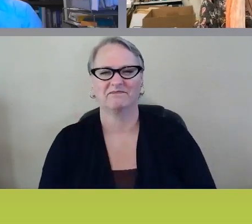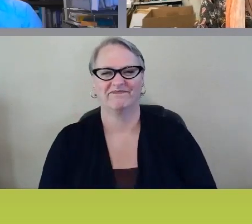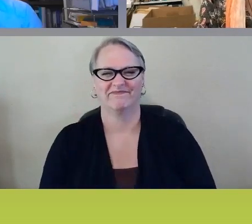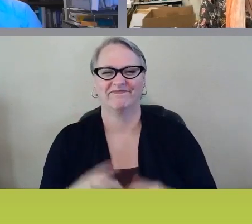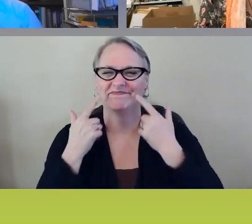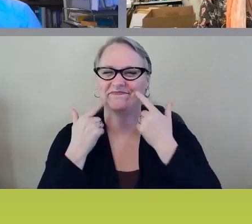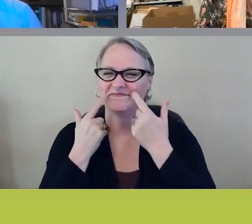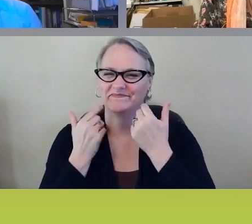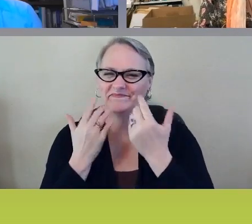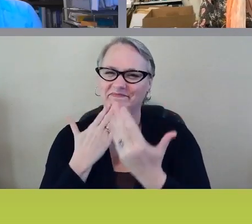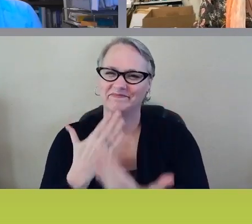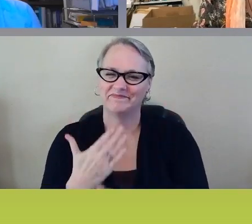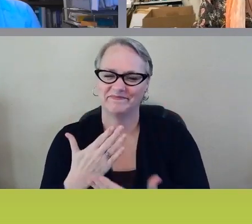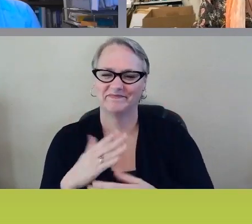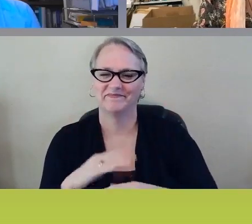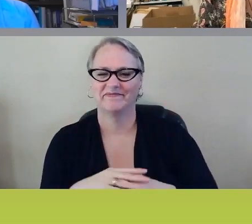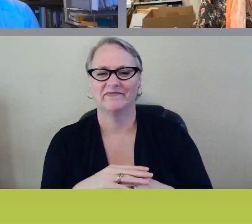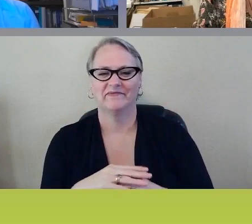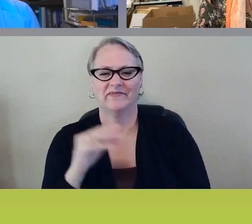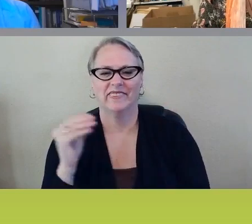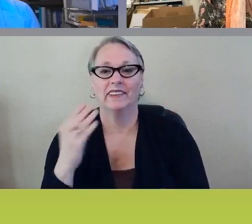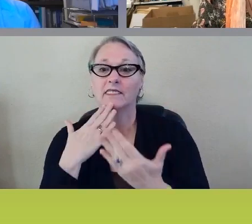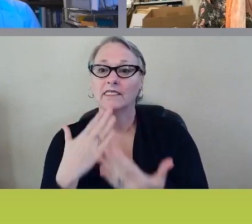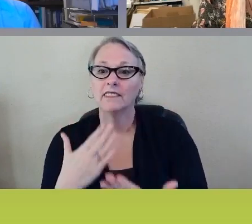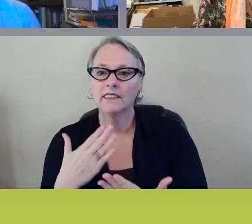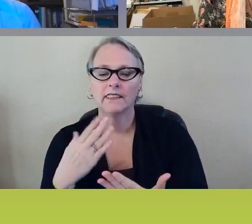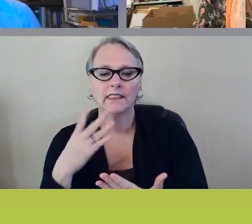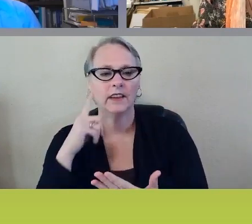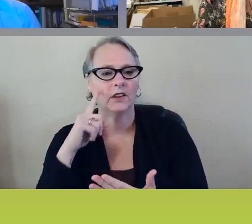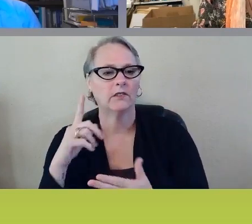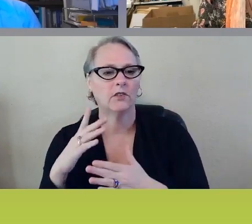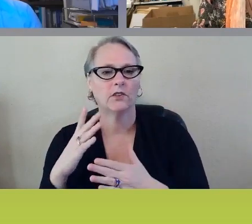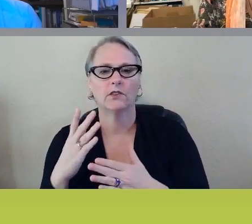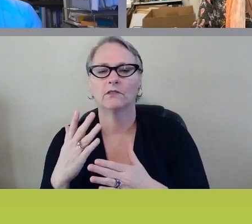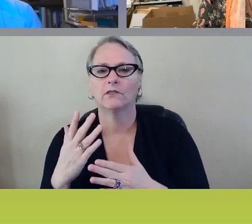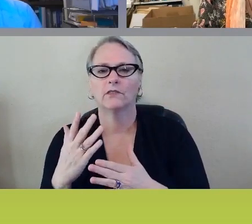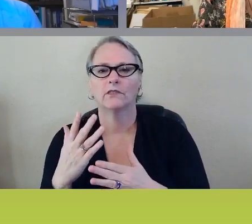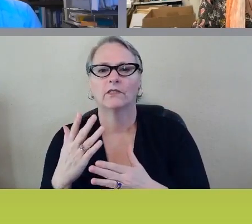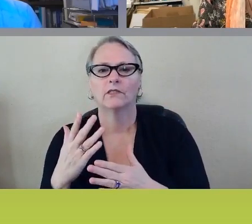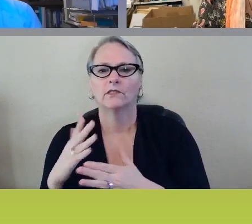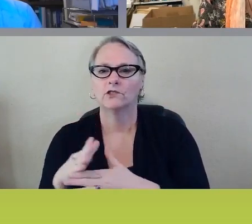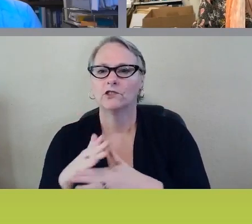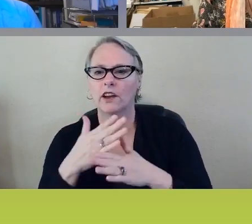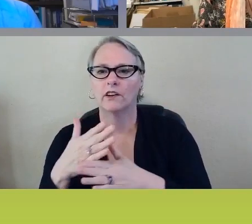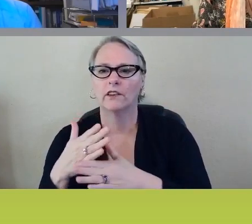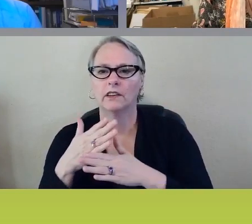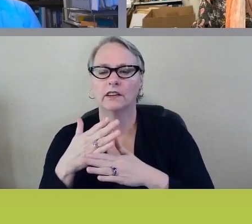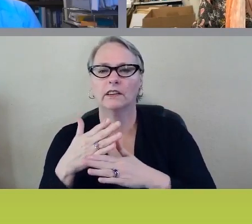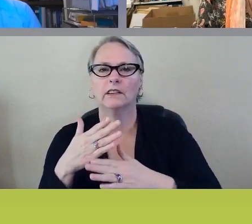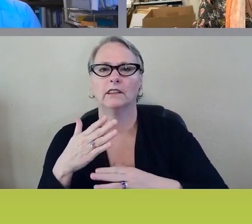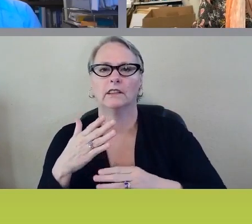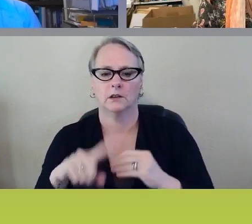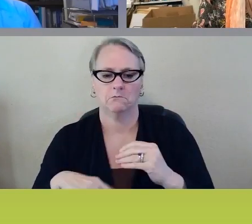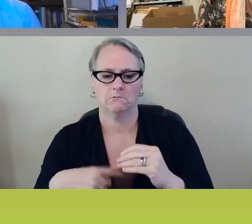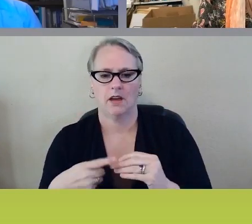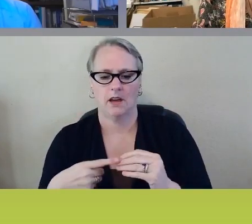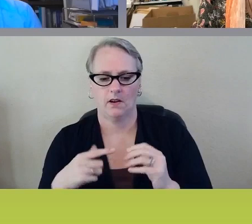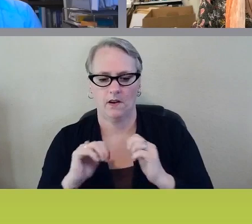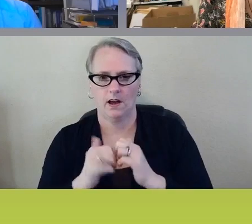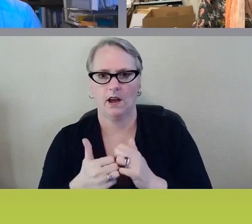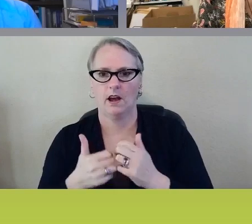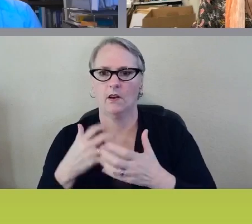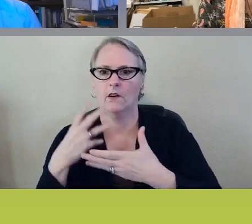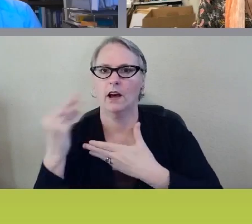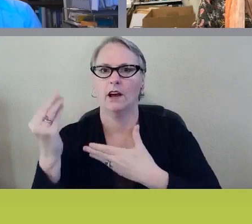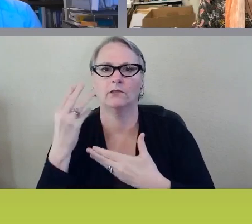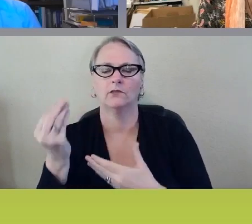you, Nilda. And thank you for sharing our audience about how outdoor learning